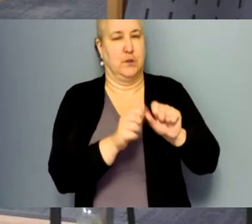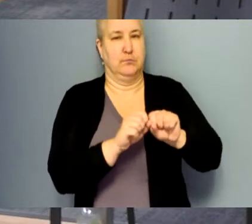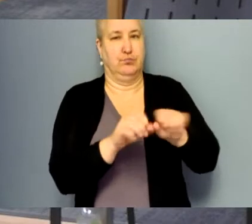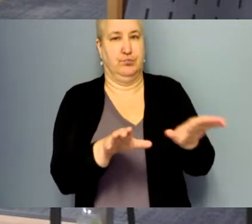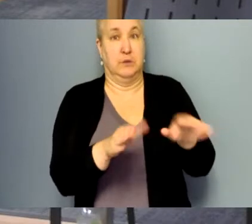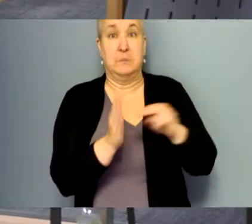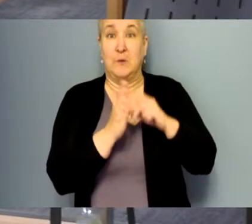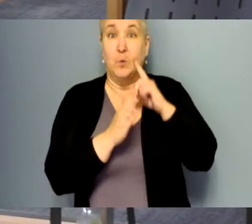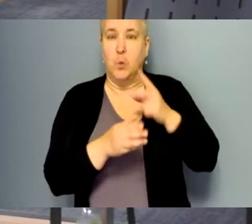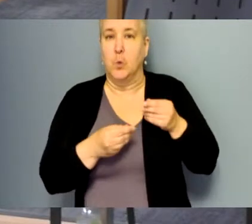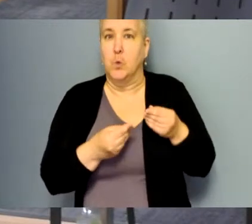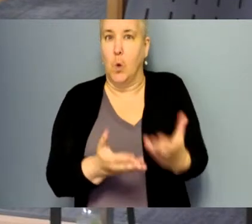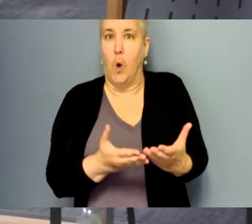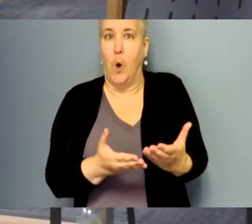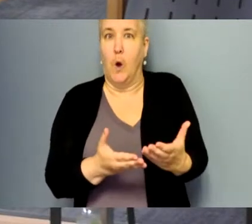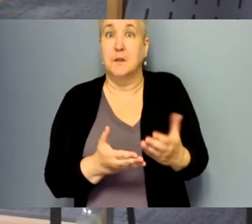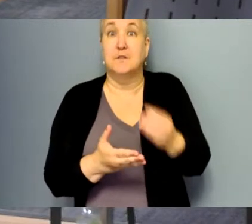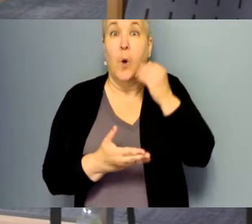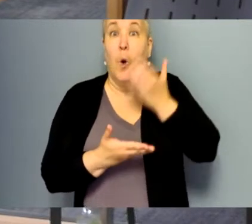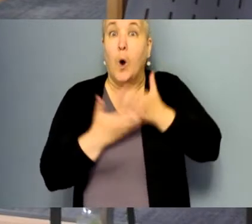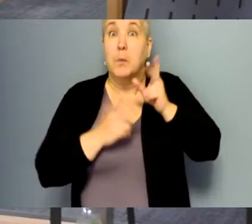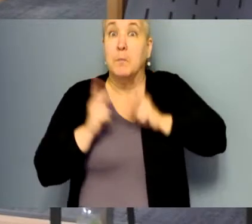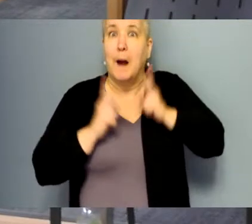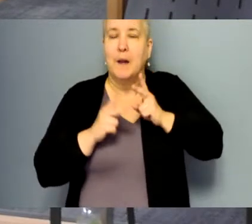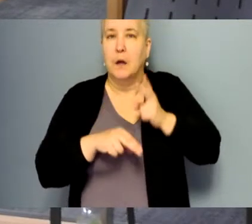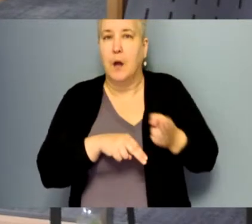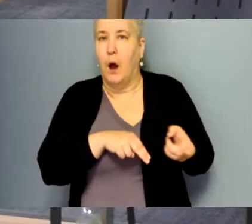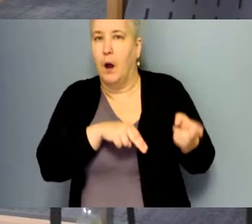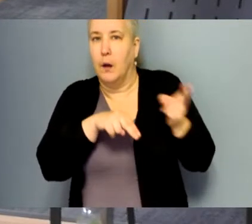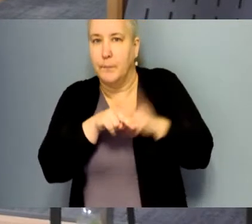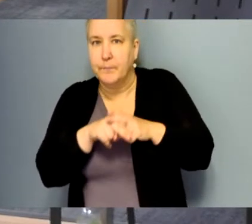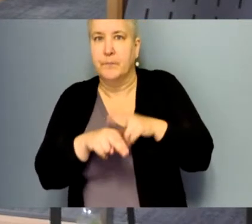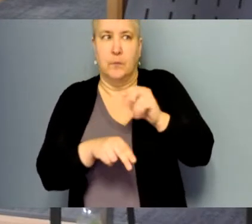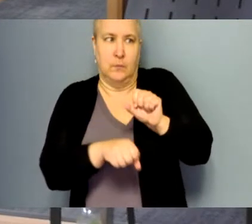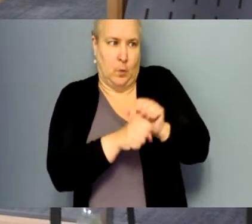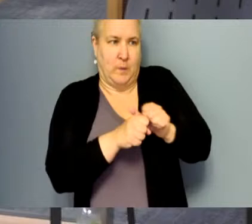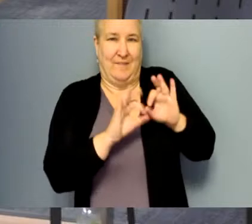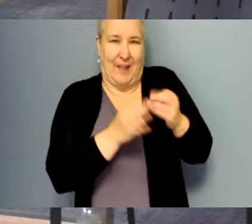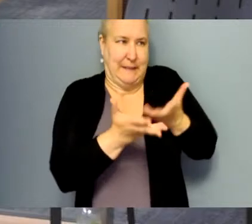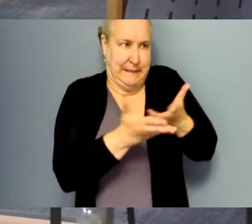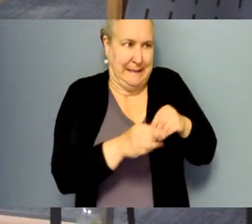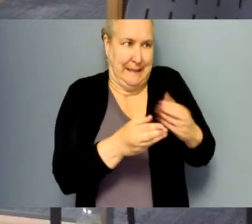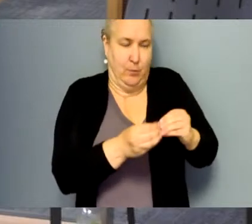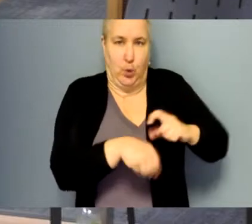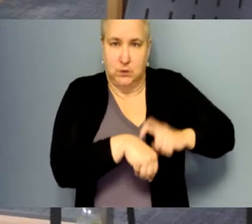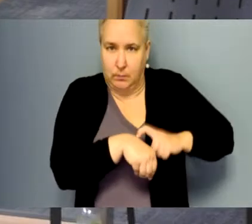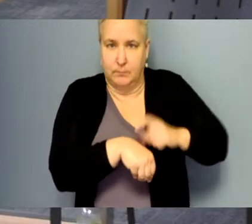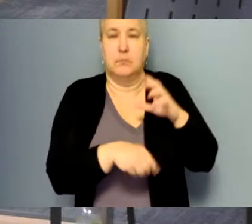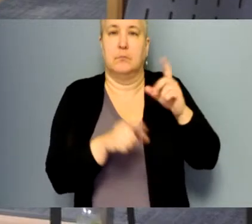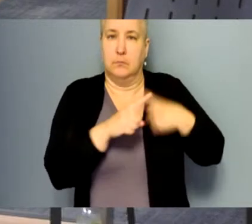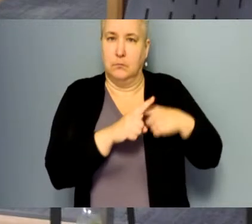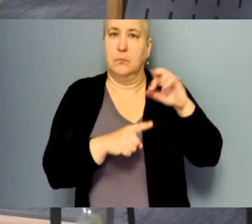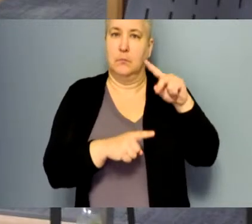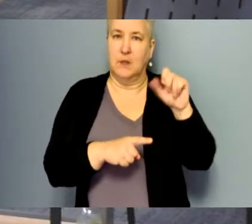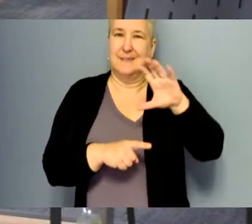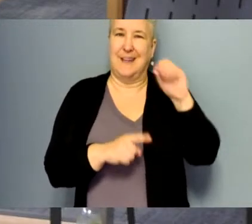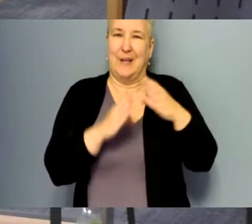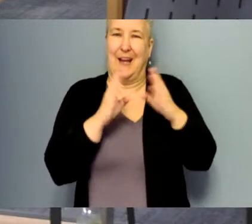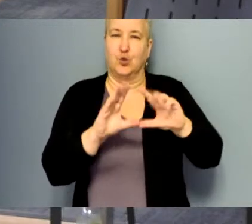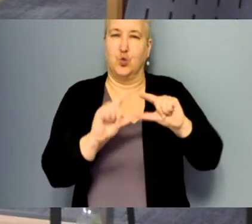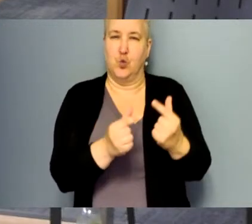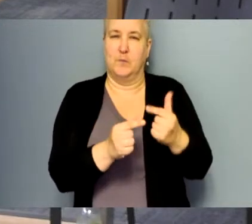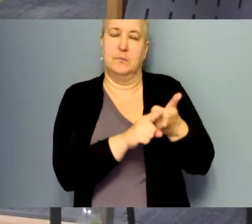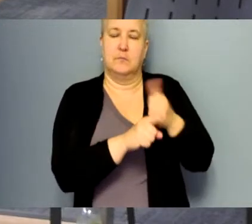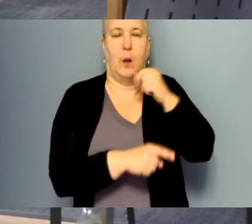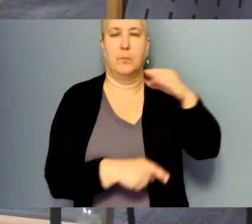an increase in our homeless population. The county worked with the family to spend more time, as well as the Bucks County Housing Group, which is a nonprofit that specializes